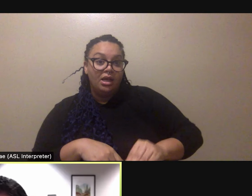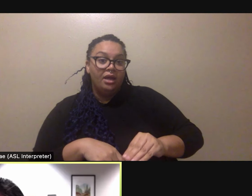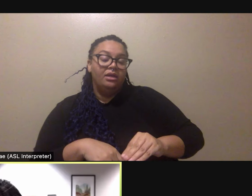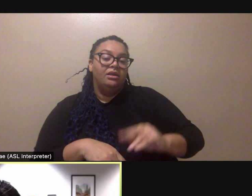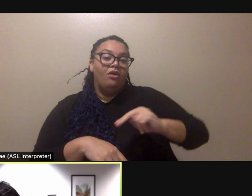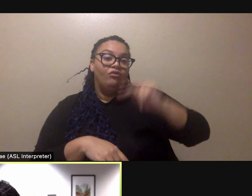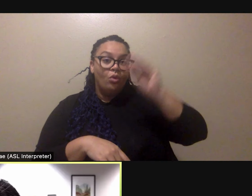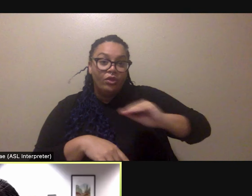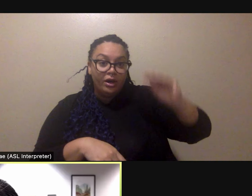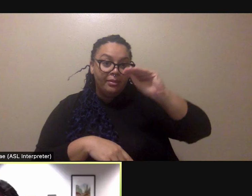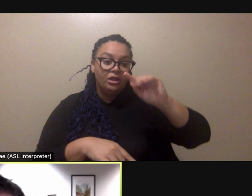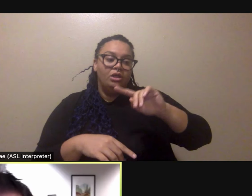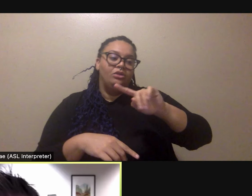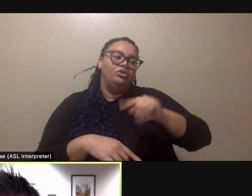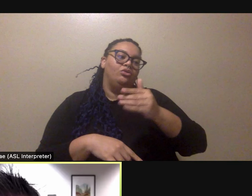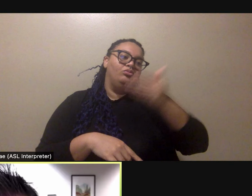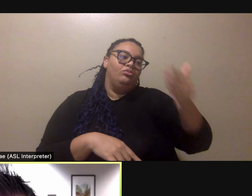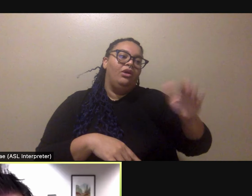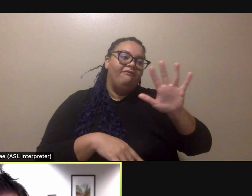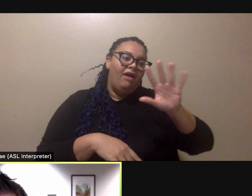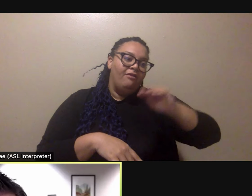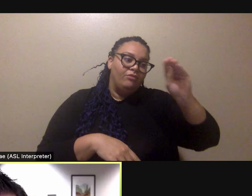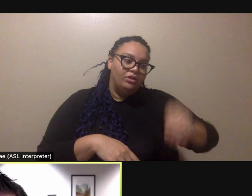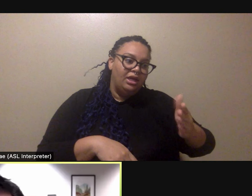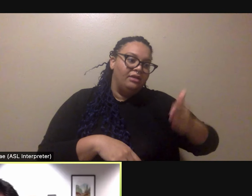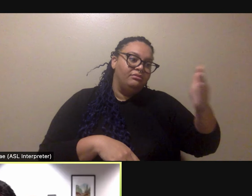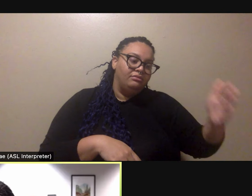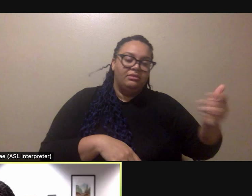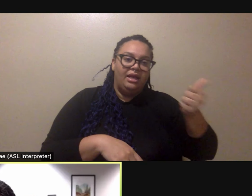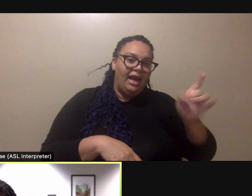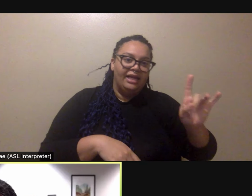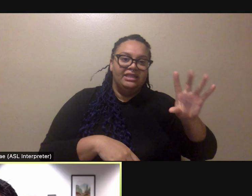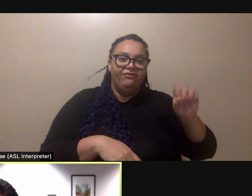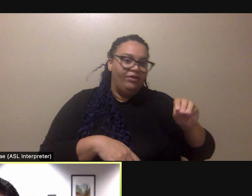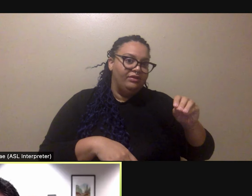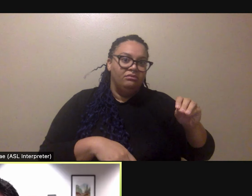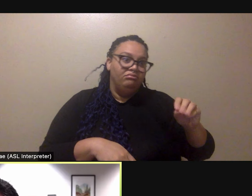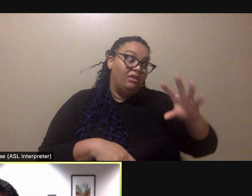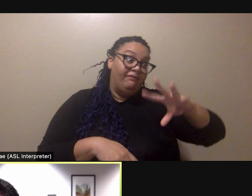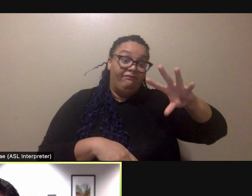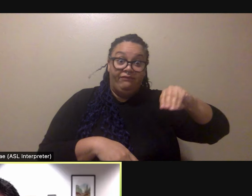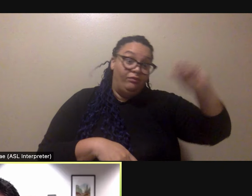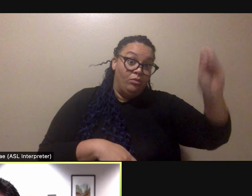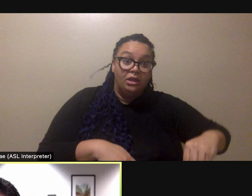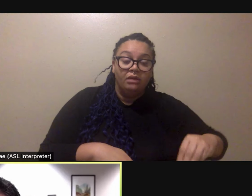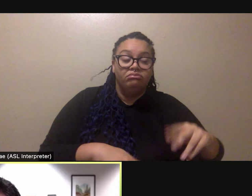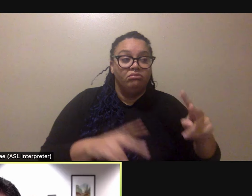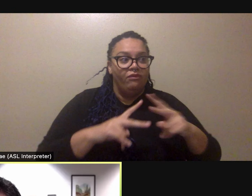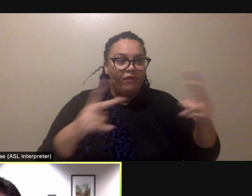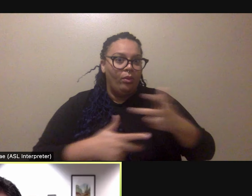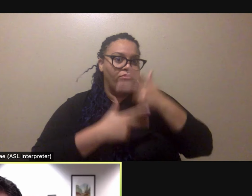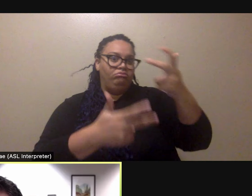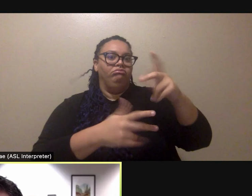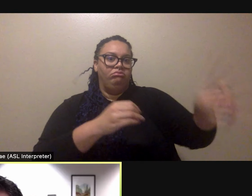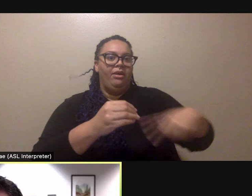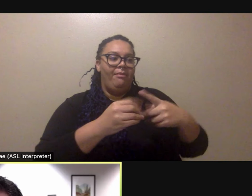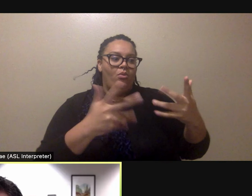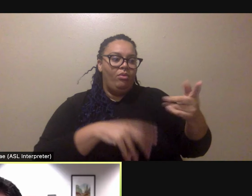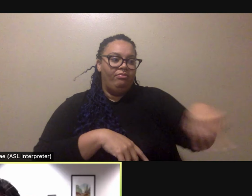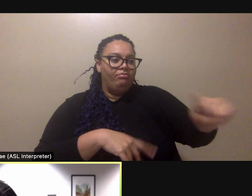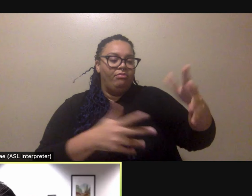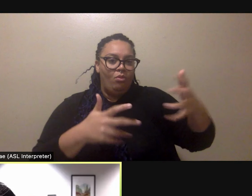Northern opinion to 5% to 10% by the 1850s. And they were very vocal, and they wanted, they